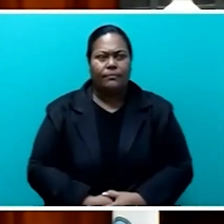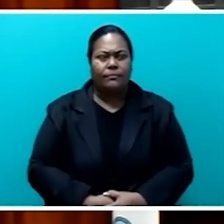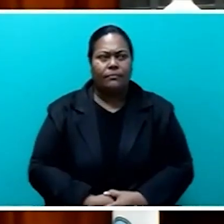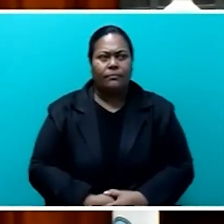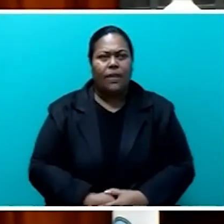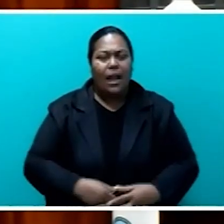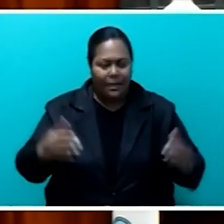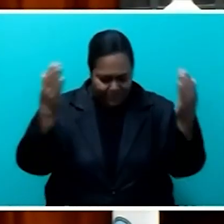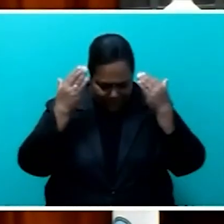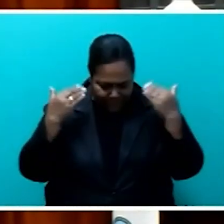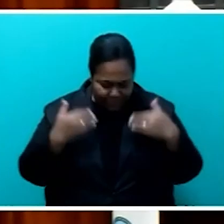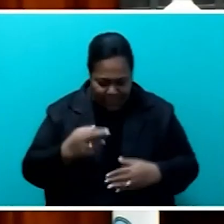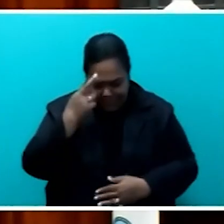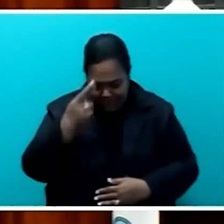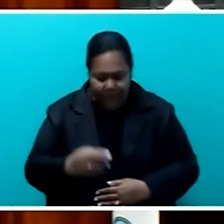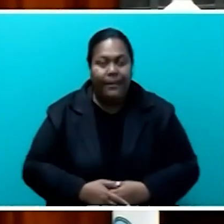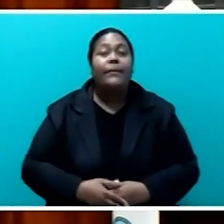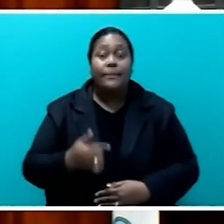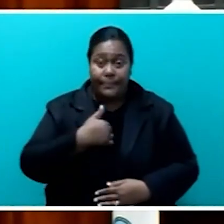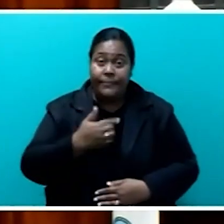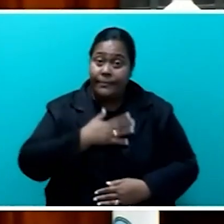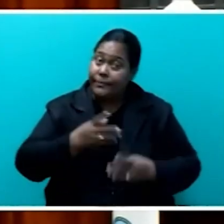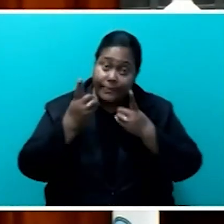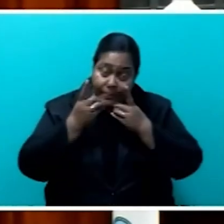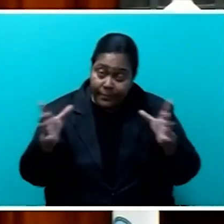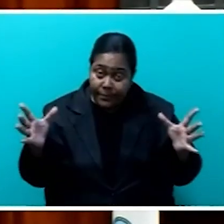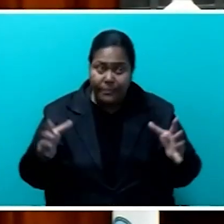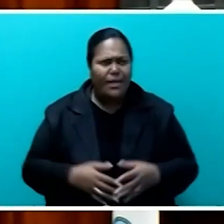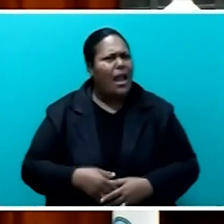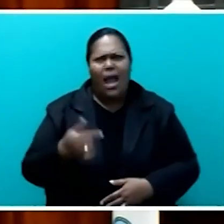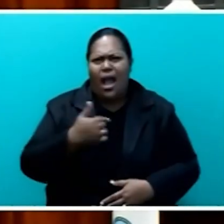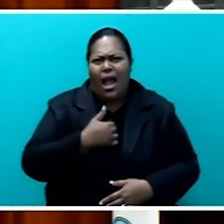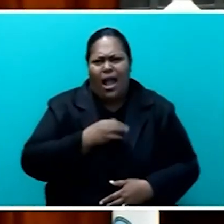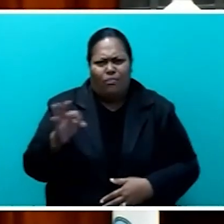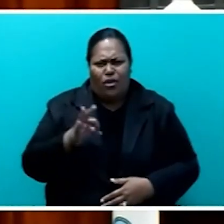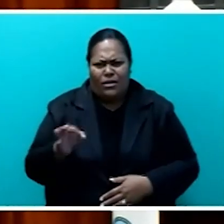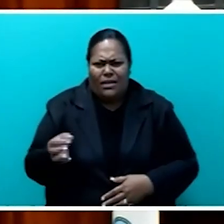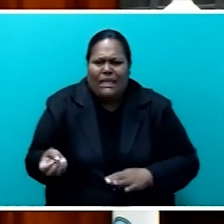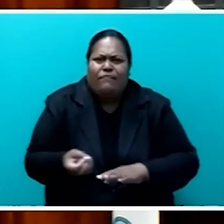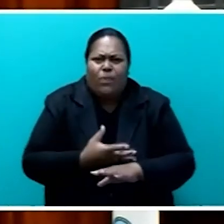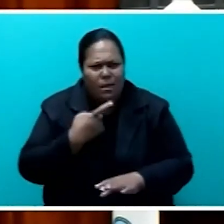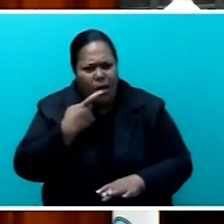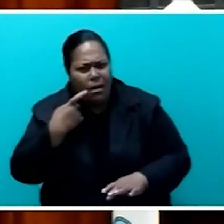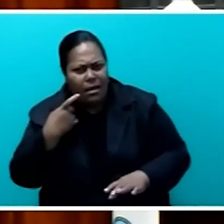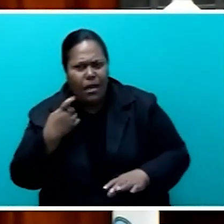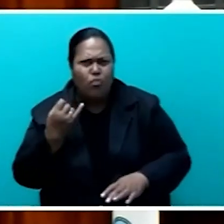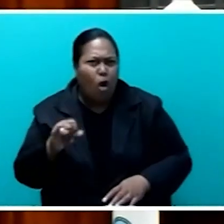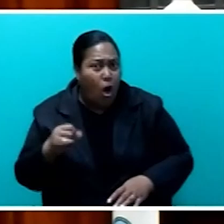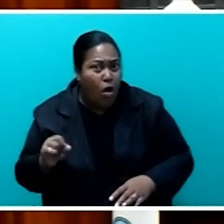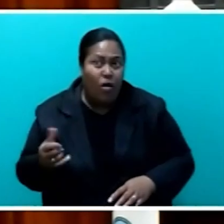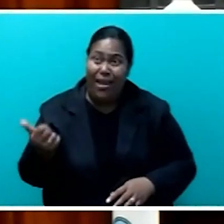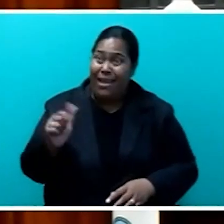Mr. Speaker, sir, let me declare that I'm not imputing any wrongdoing or any sinister motive on any of those